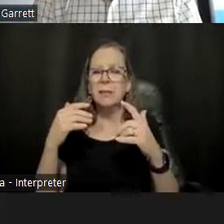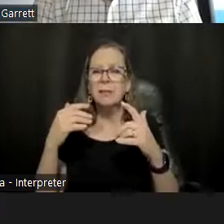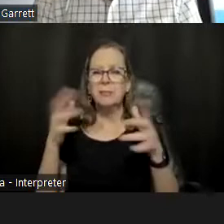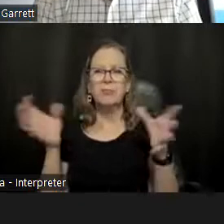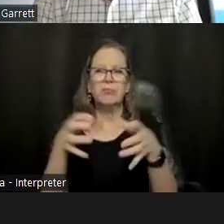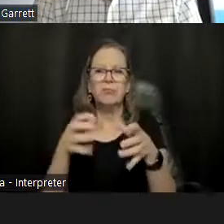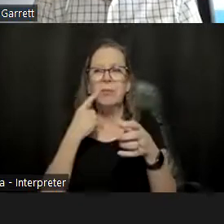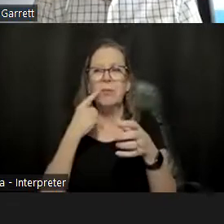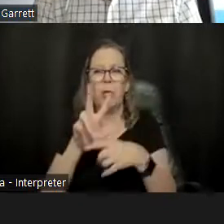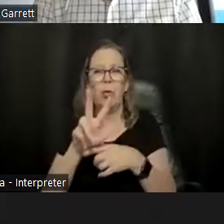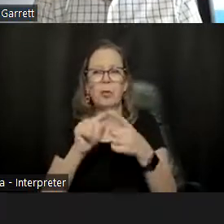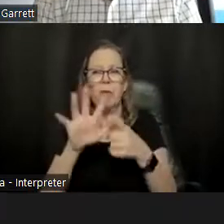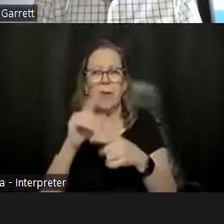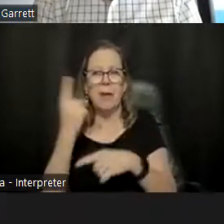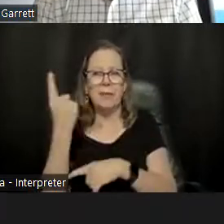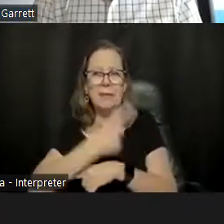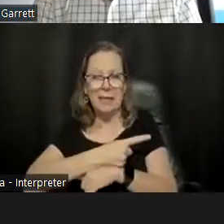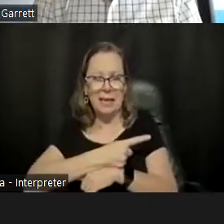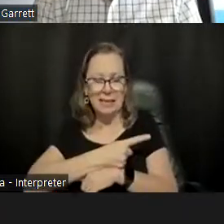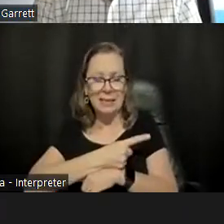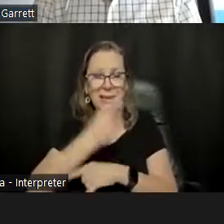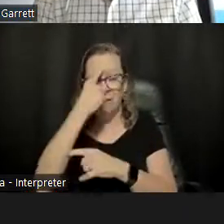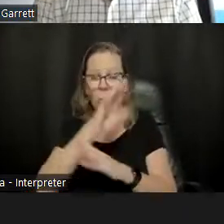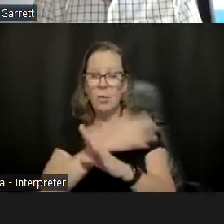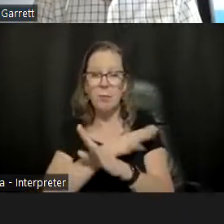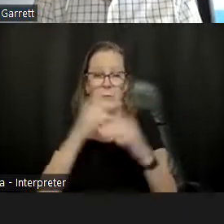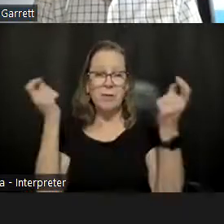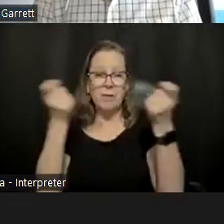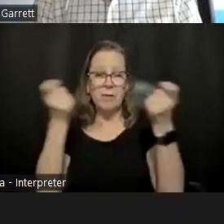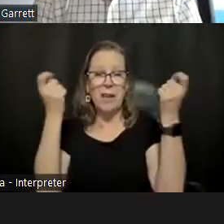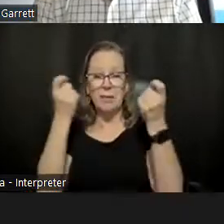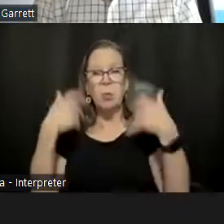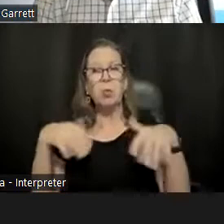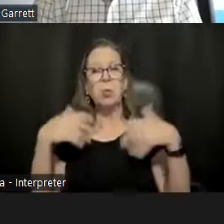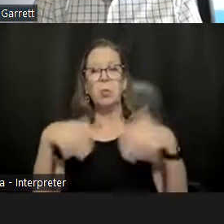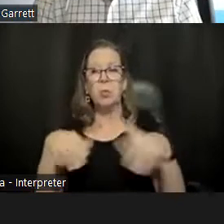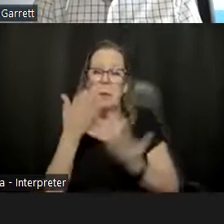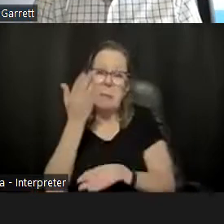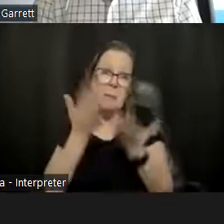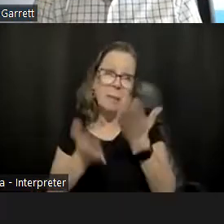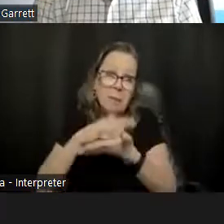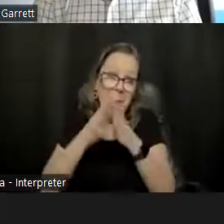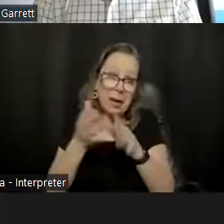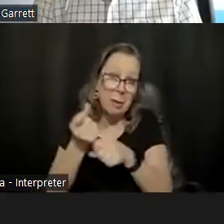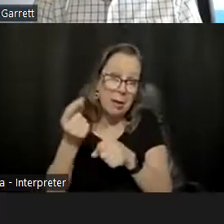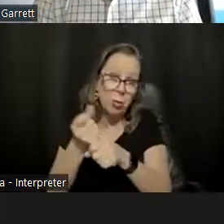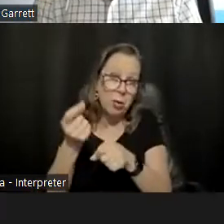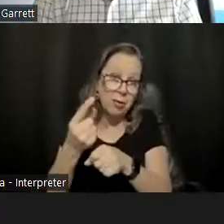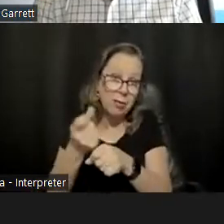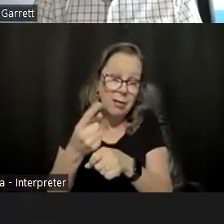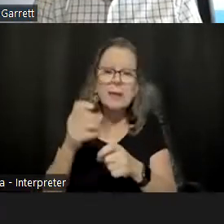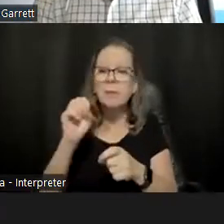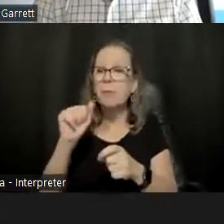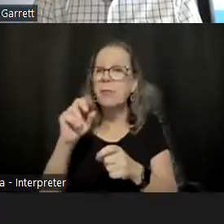for 3 to 5 days for this music festival. So maybe an annual thing. And Sadie